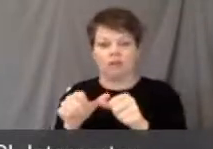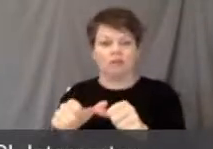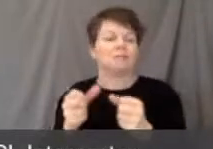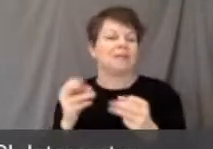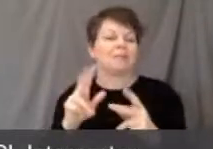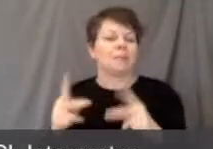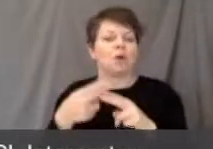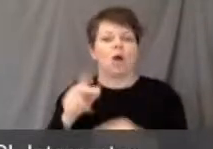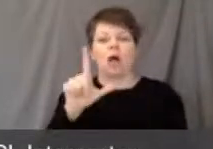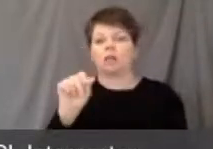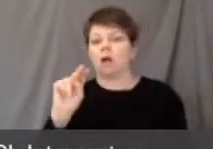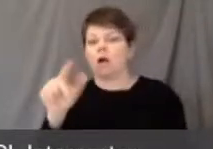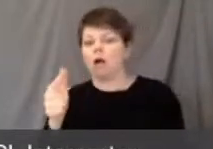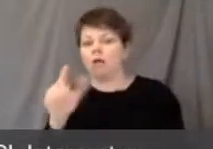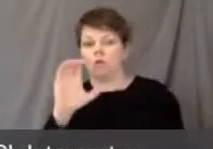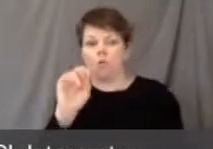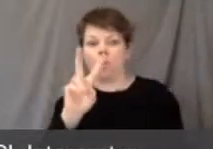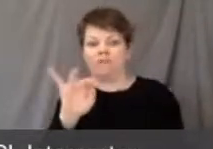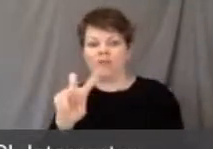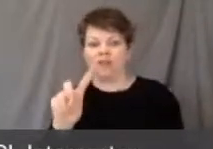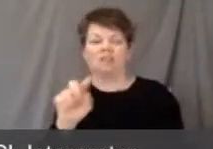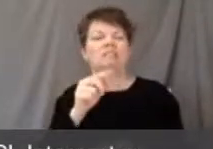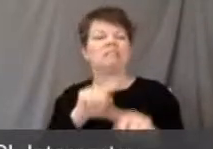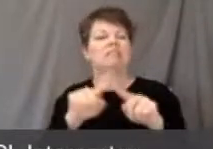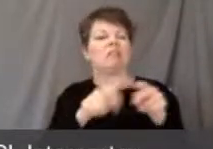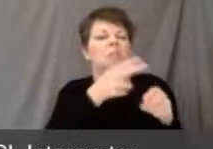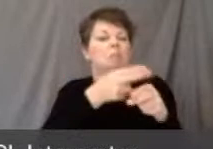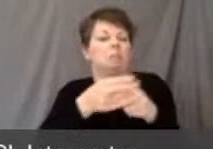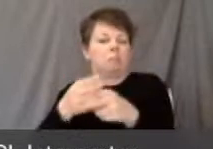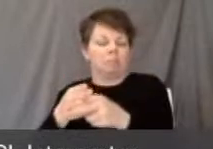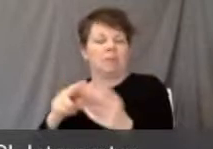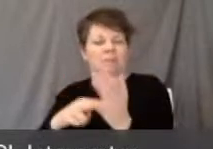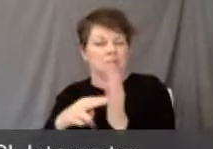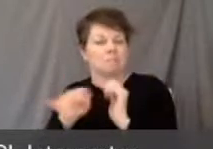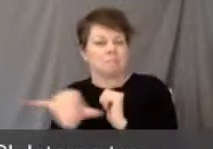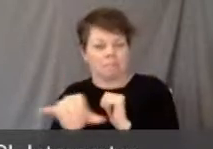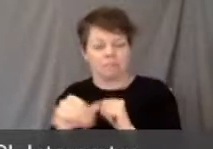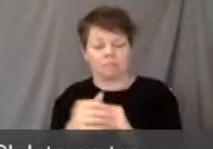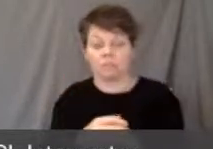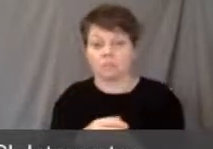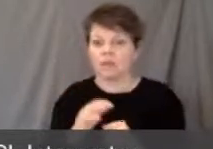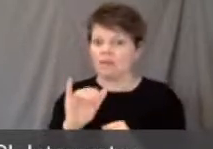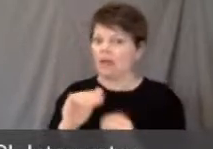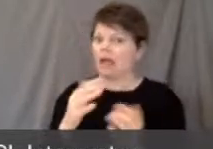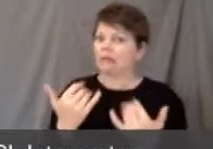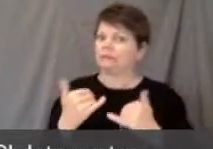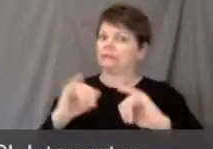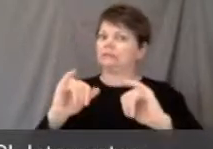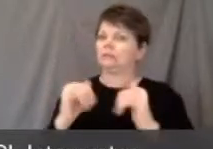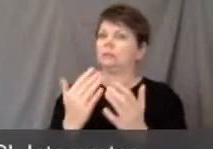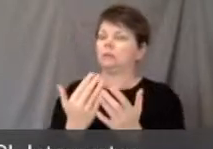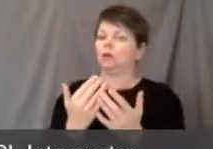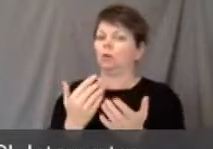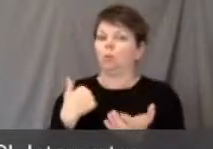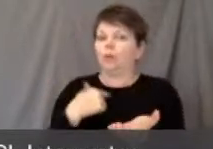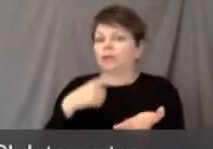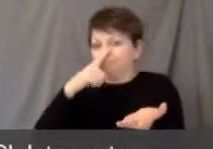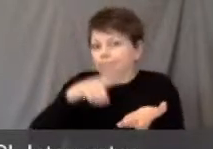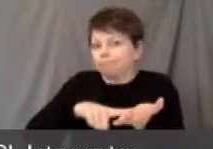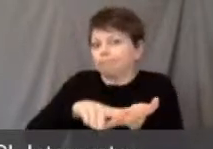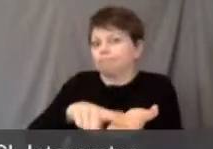names for it. This is still developing. We still don't have a lot of really great information or research on